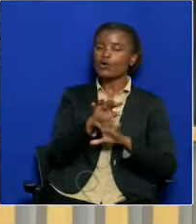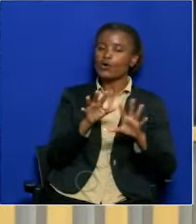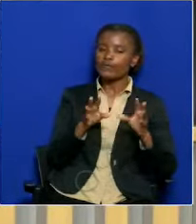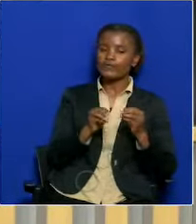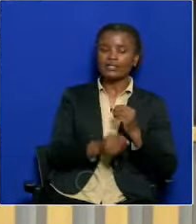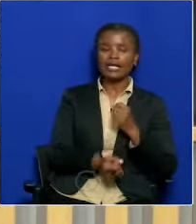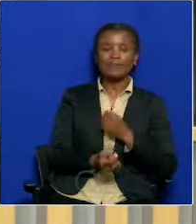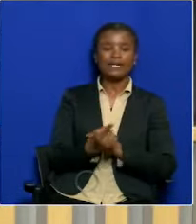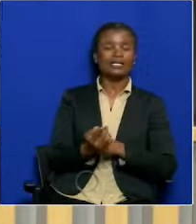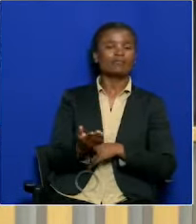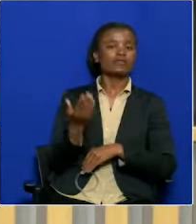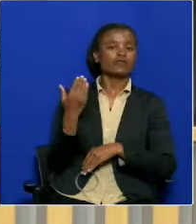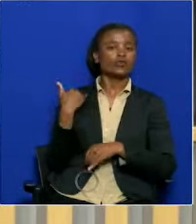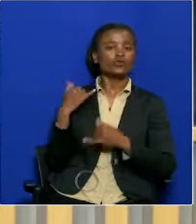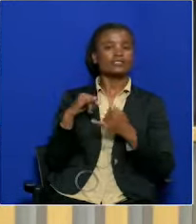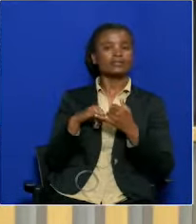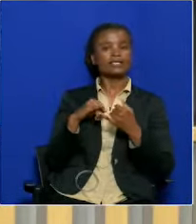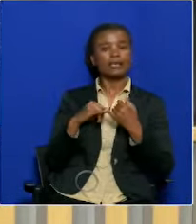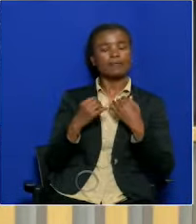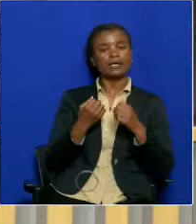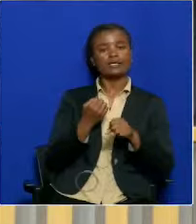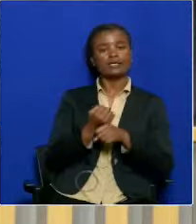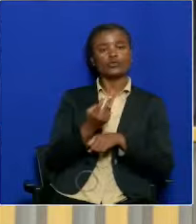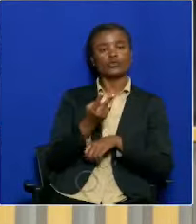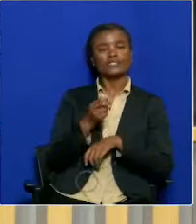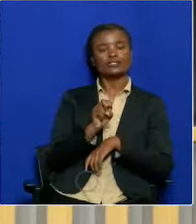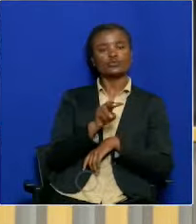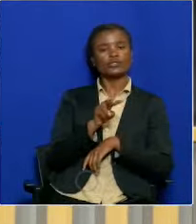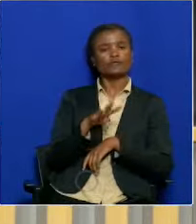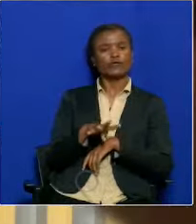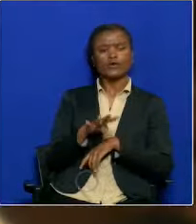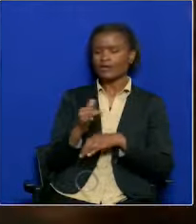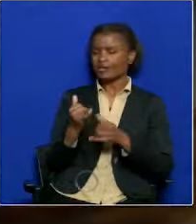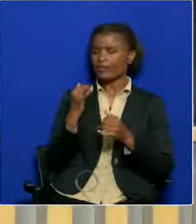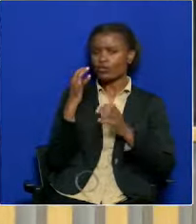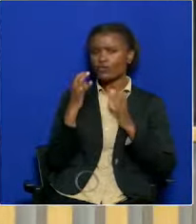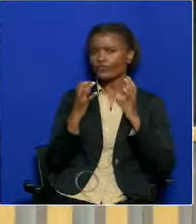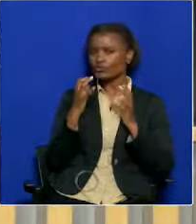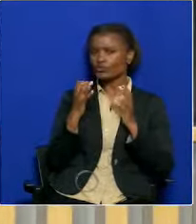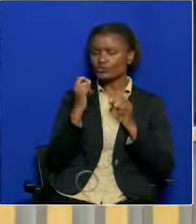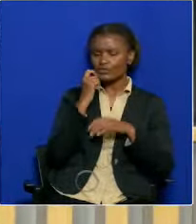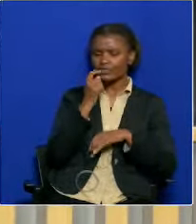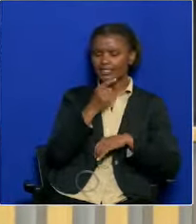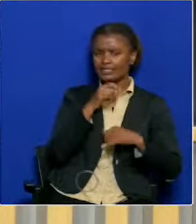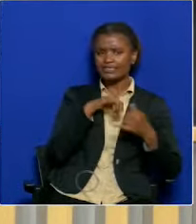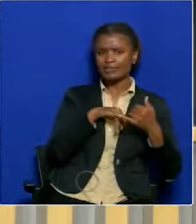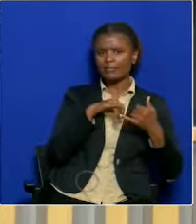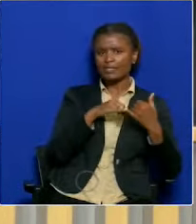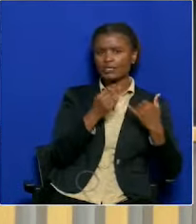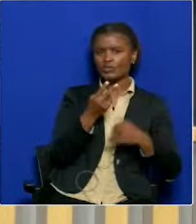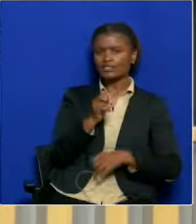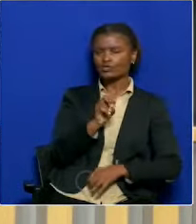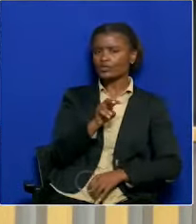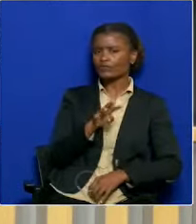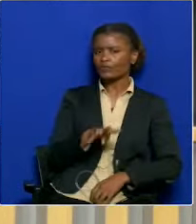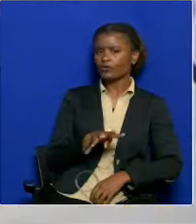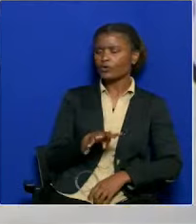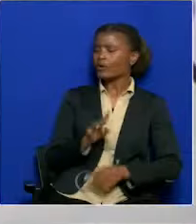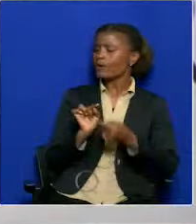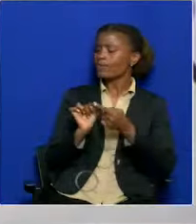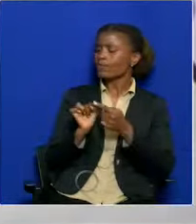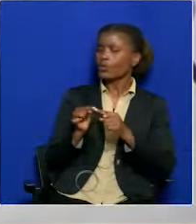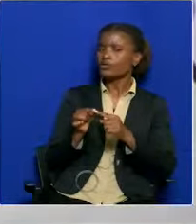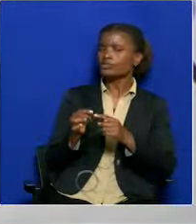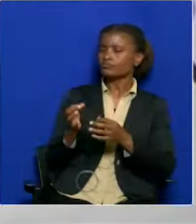2024. So you confuse me when you refer to September 2024. What point are you trying to make?